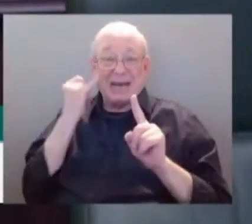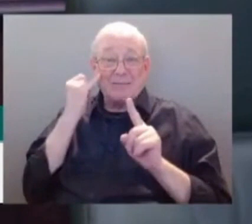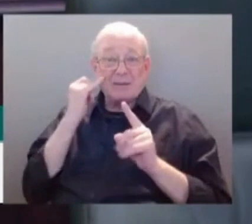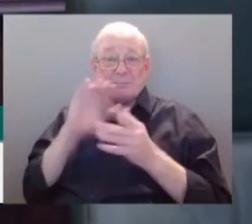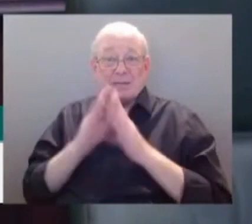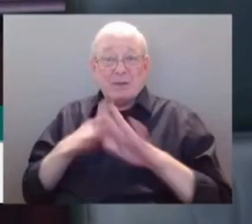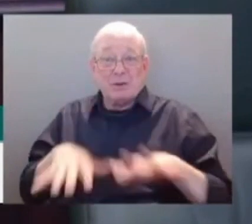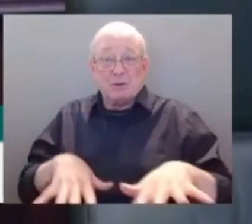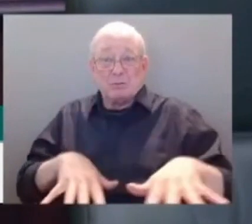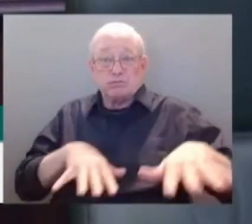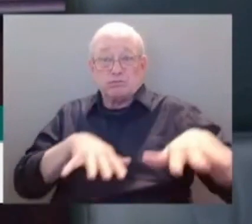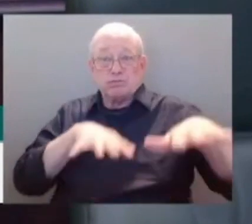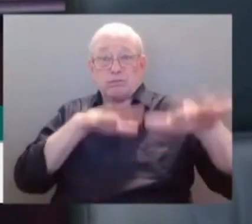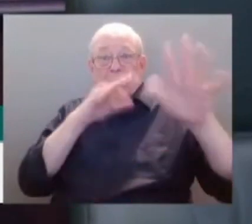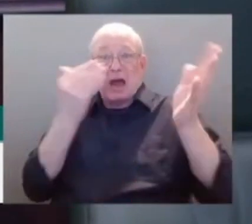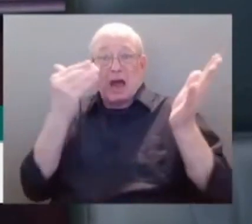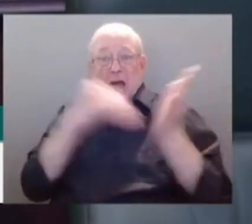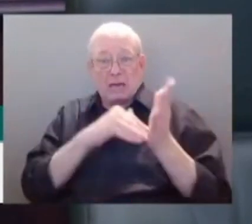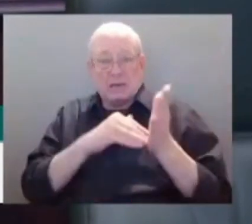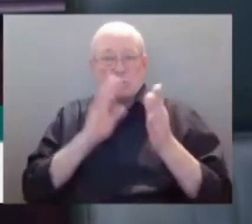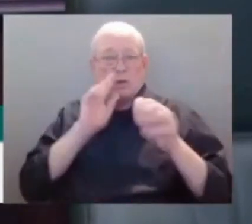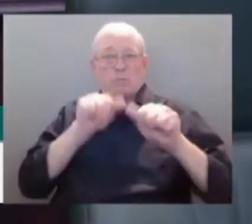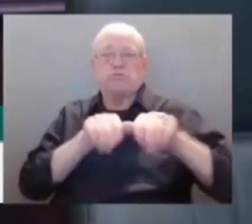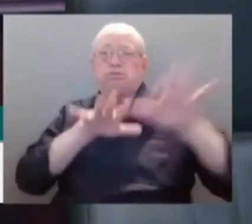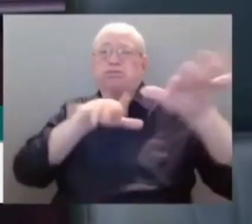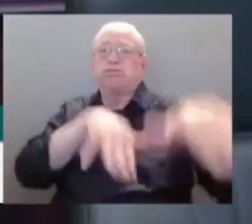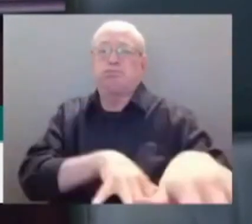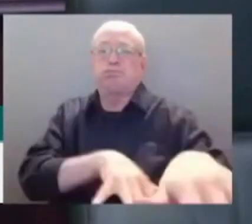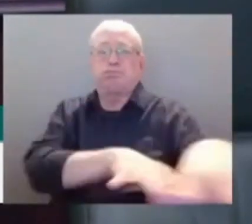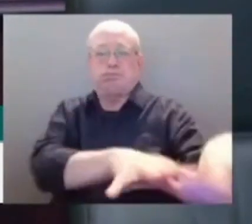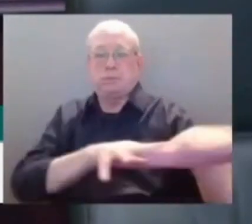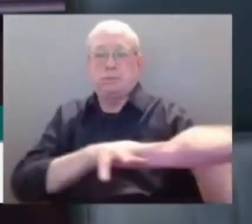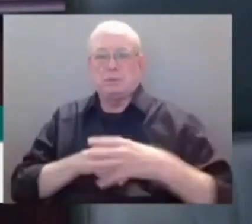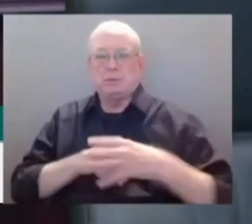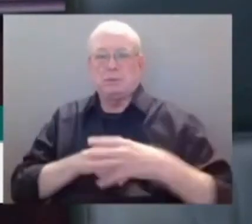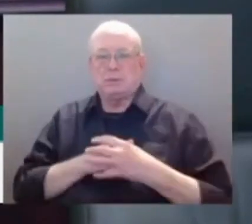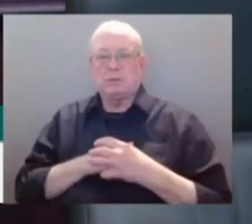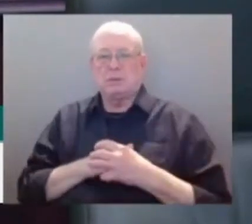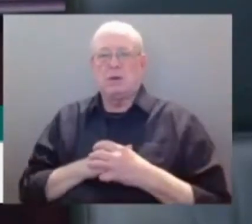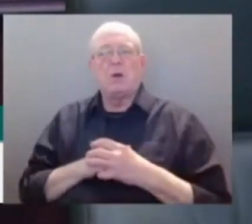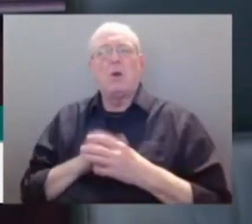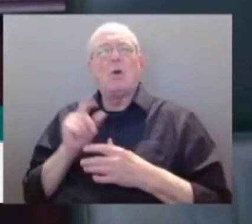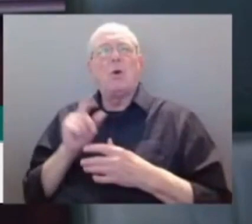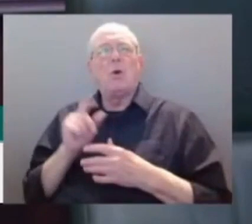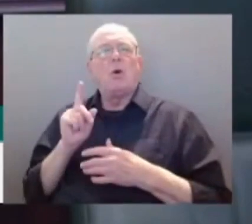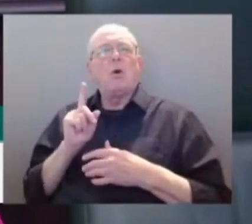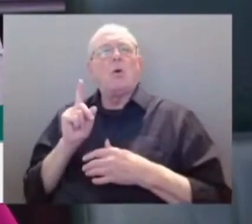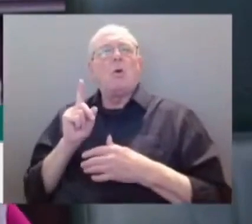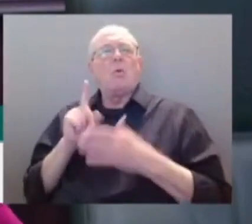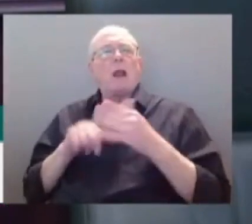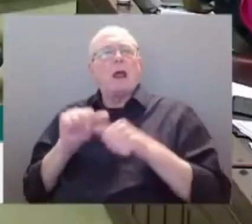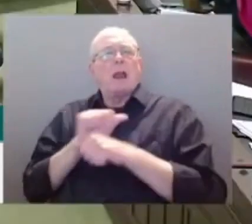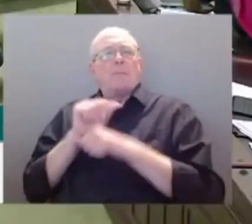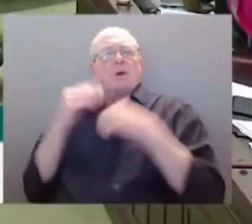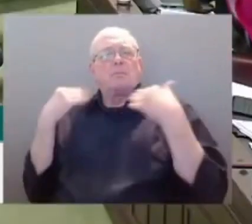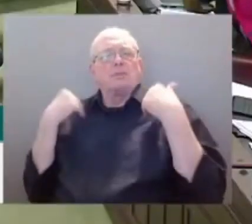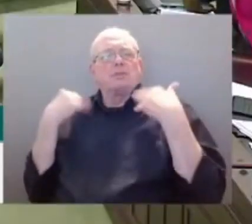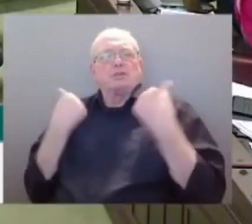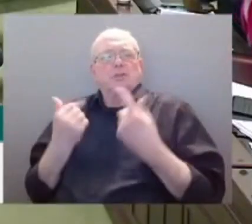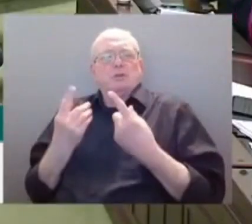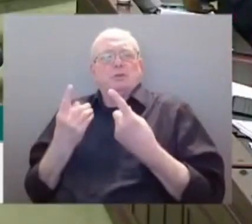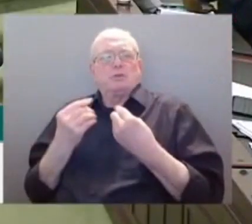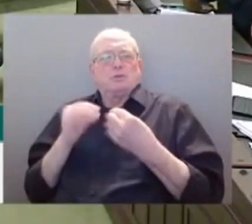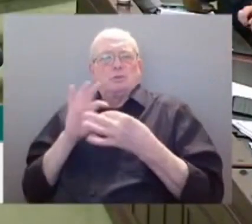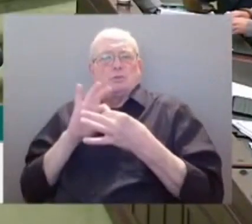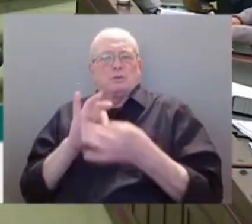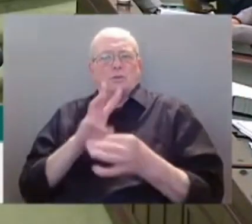the Minister of Environment and Protected Areas doing to alleviate Albertans' fear and concerns around flood? Are we prepared? The Honourable